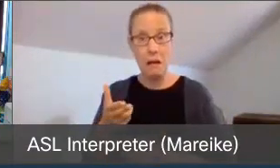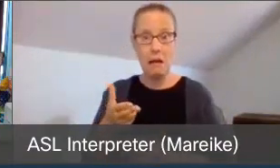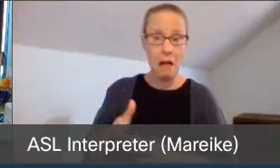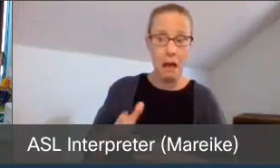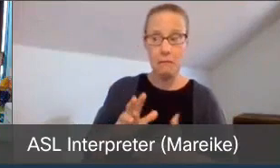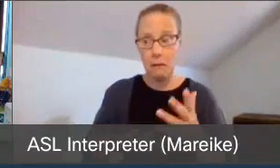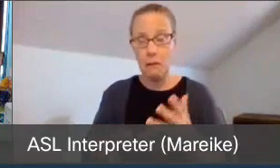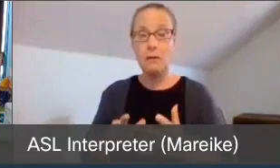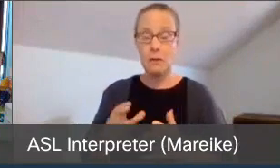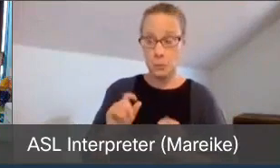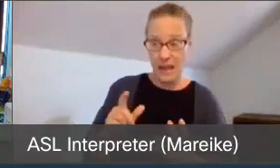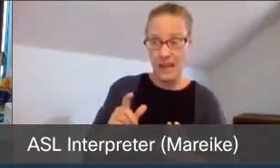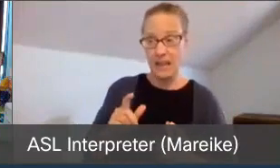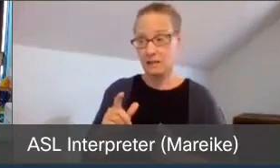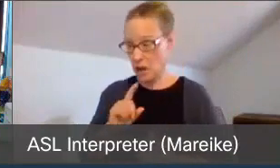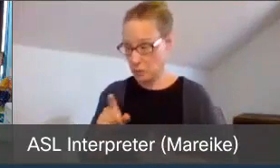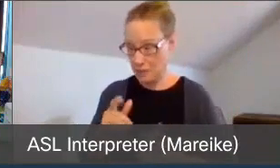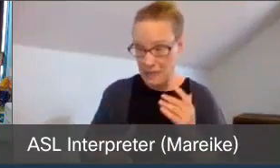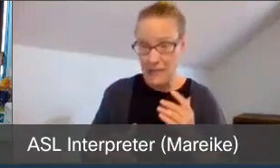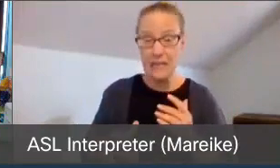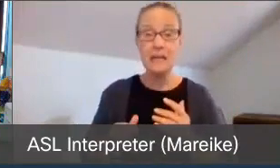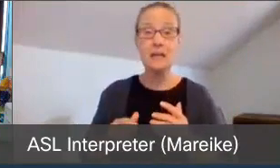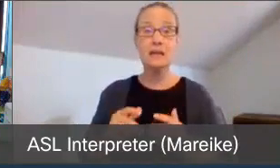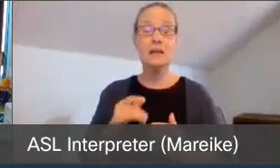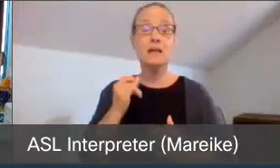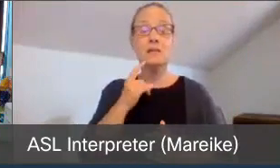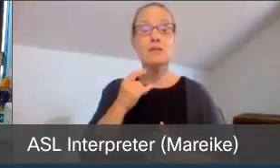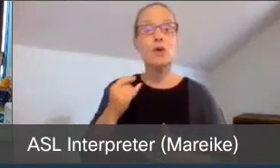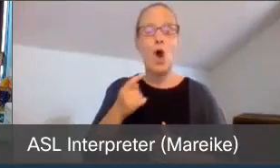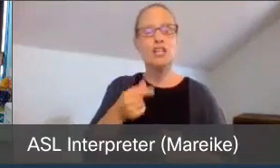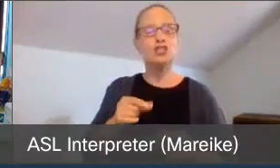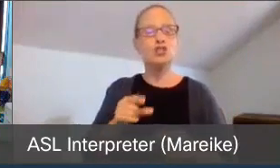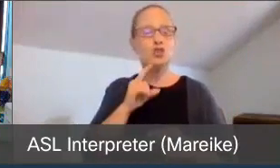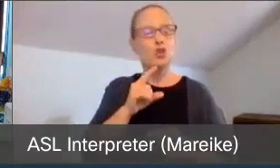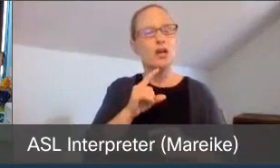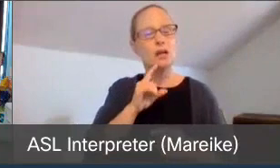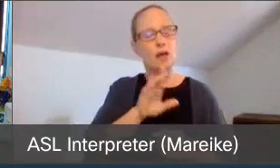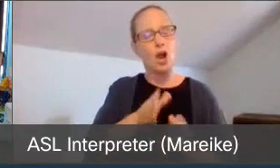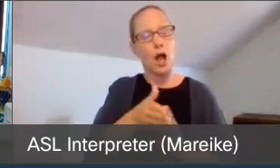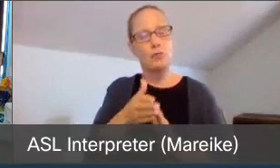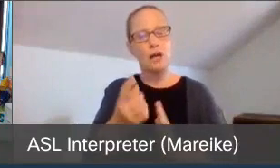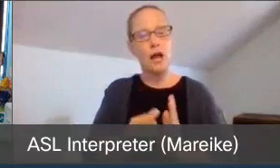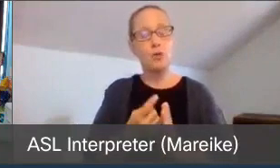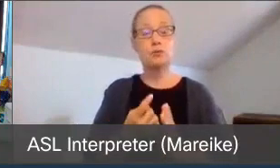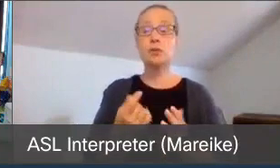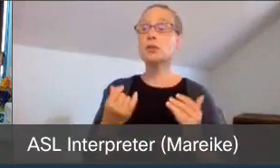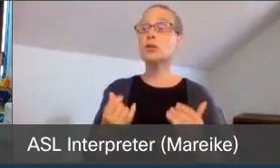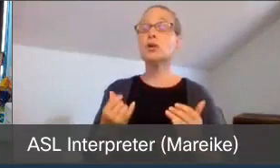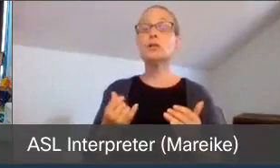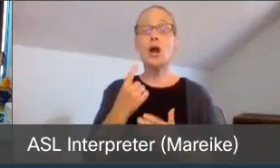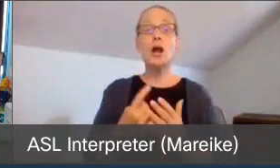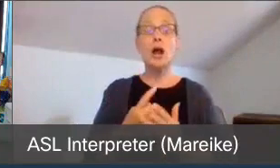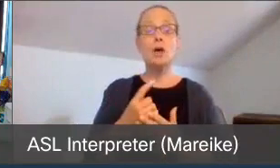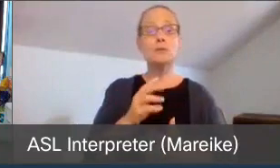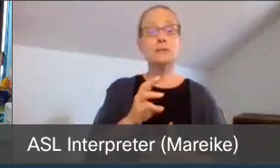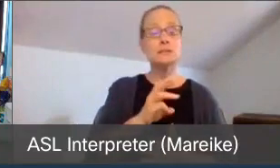awake, if there's any bleeding, and if the call is during CCD's operating hours. Currently, our hours are 6 a to